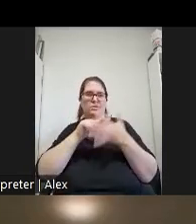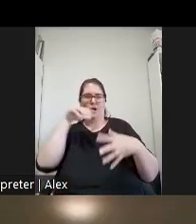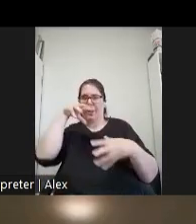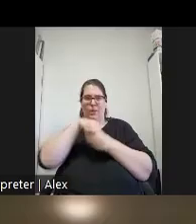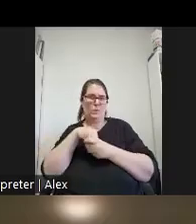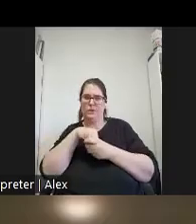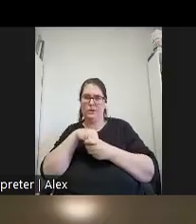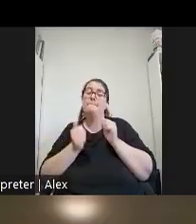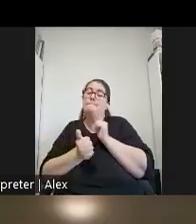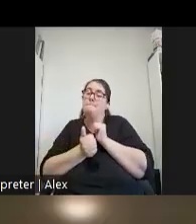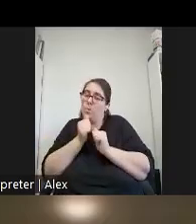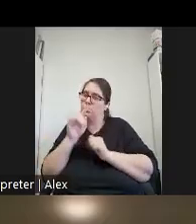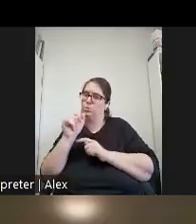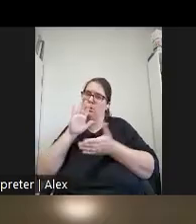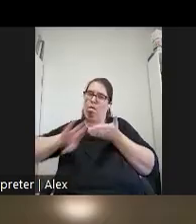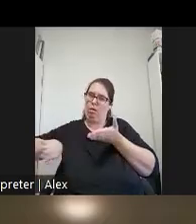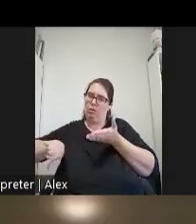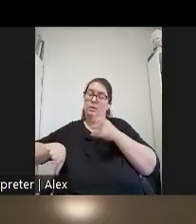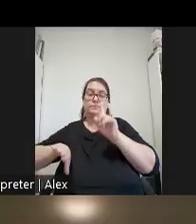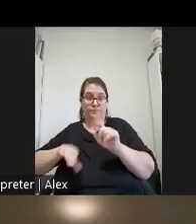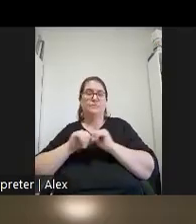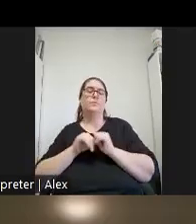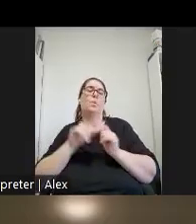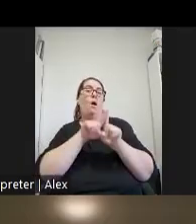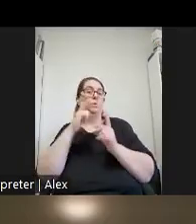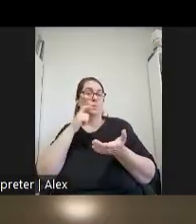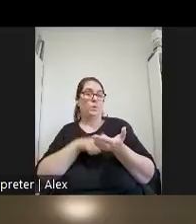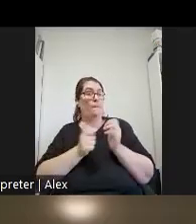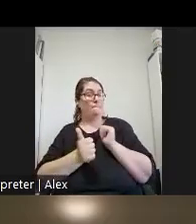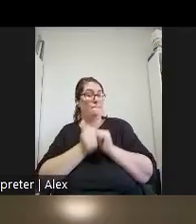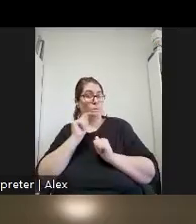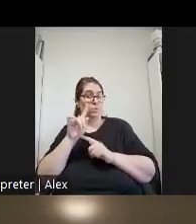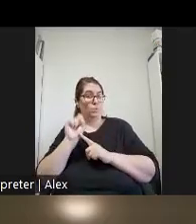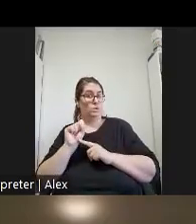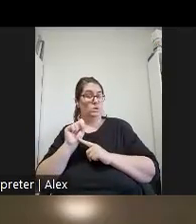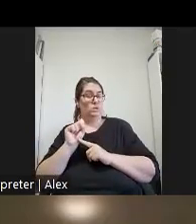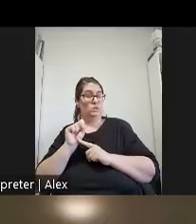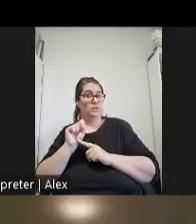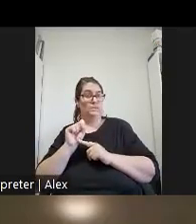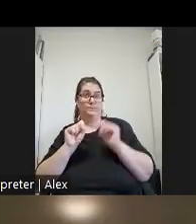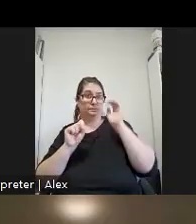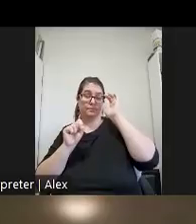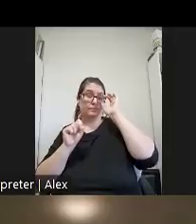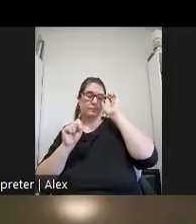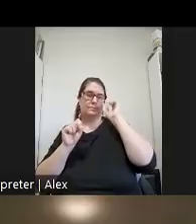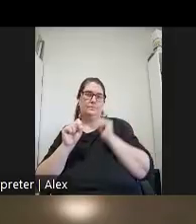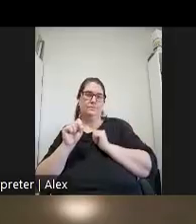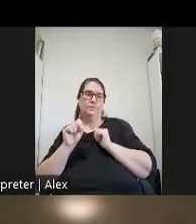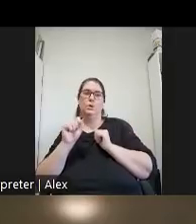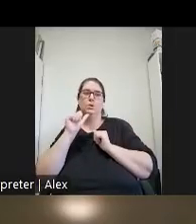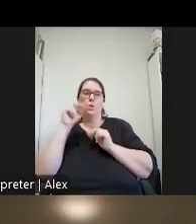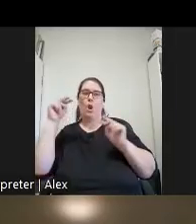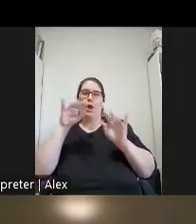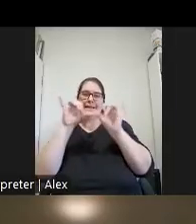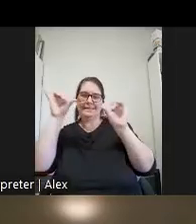most tools. We also notice that most tools do not look at the systemic